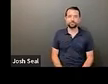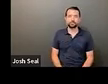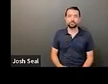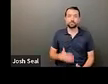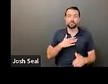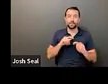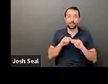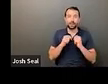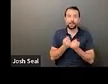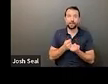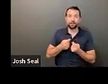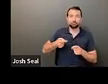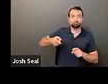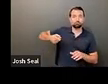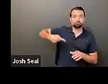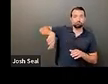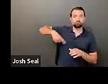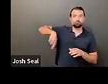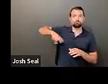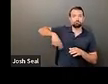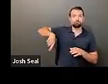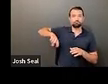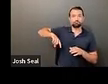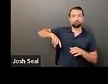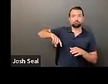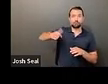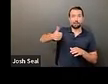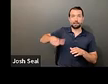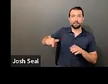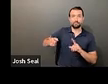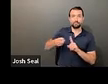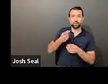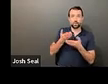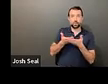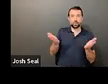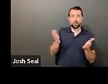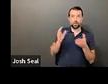Julie, Carly, Ashley, is there anything else?